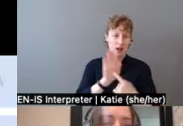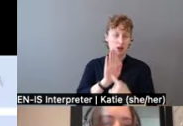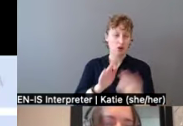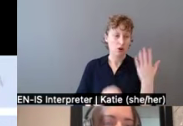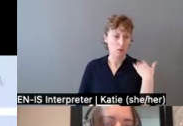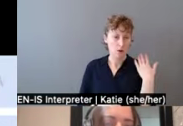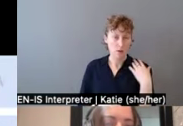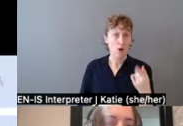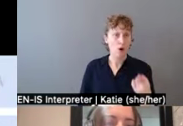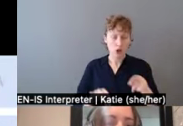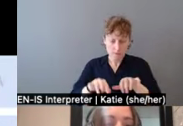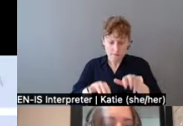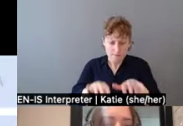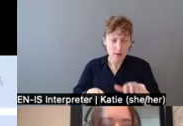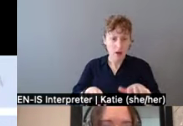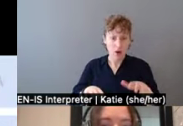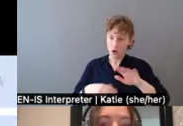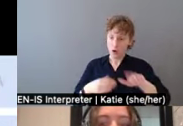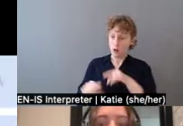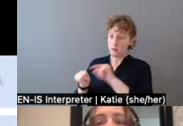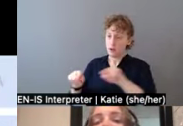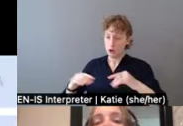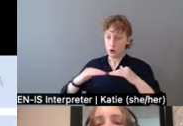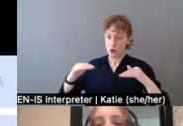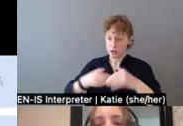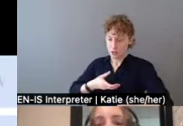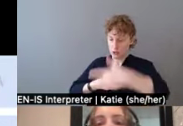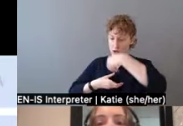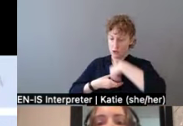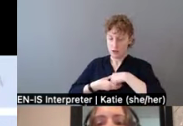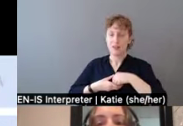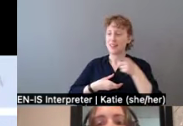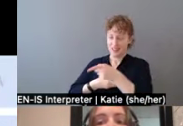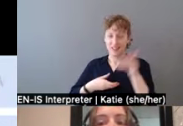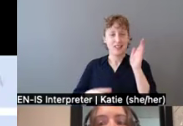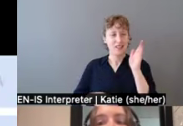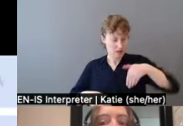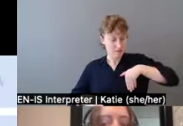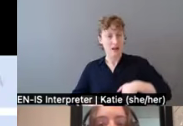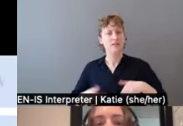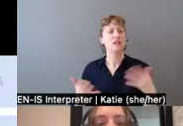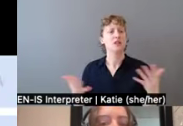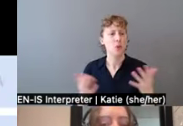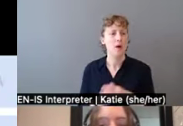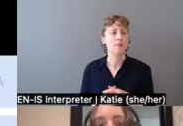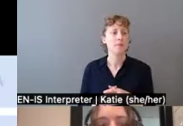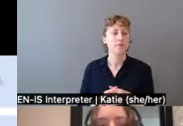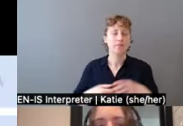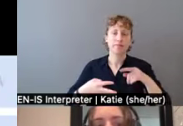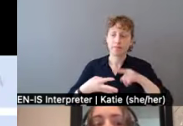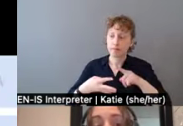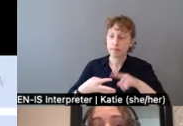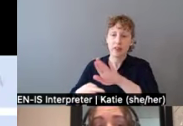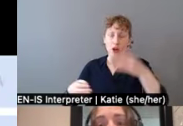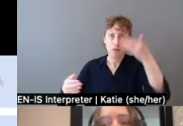organizations that are participating here will benefit from the cooperation. So what expertise, knowledge, focus areas, strength